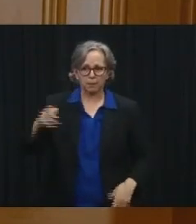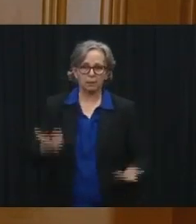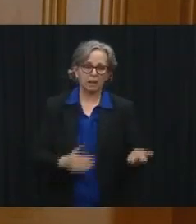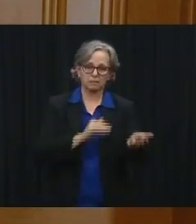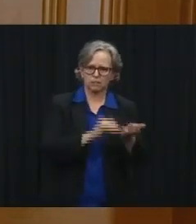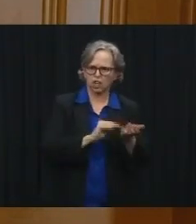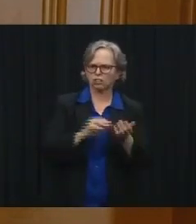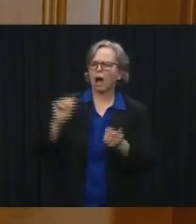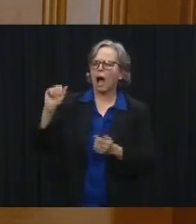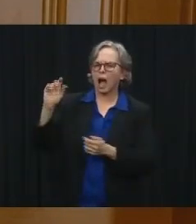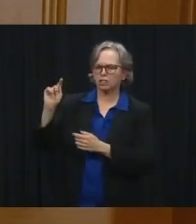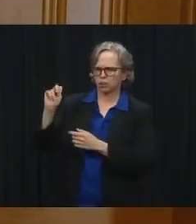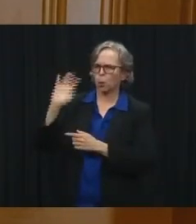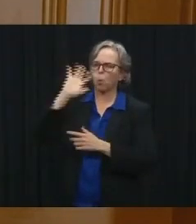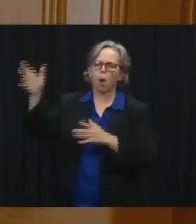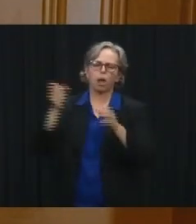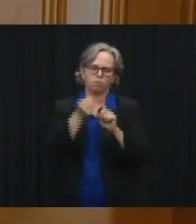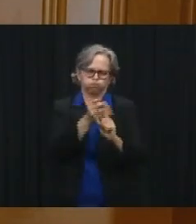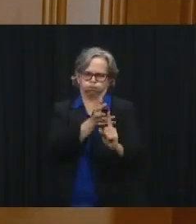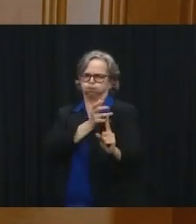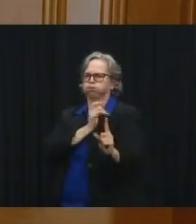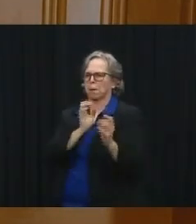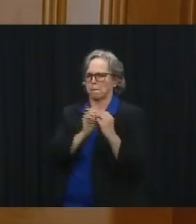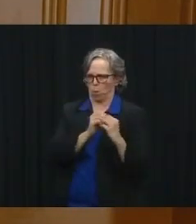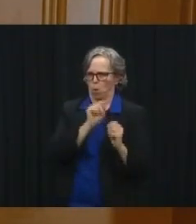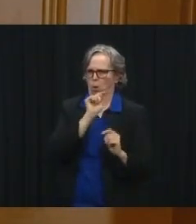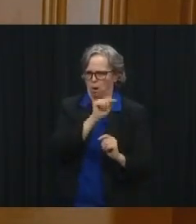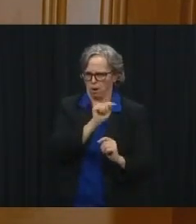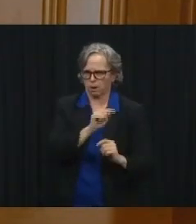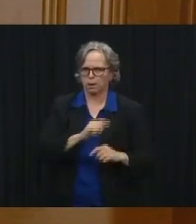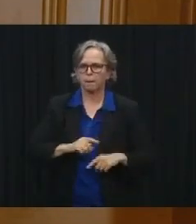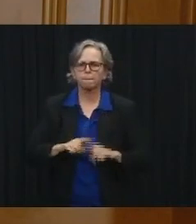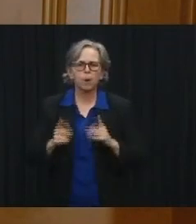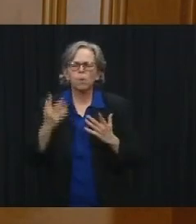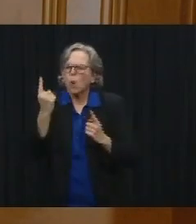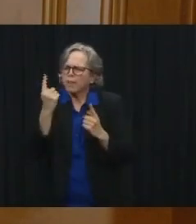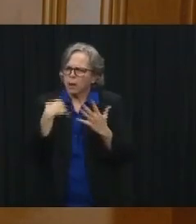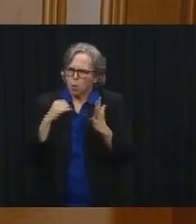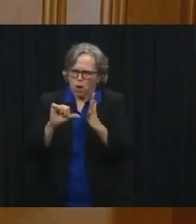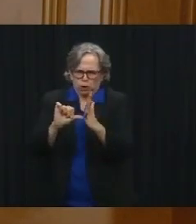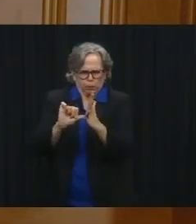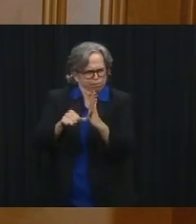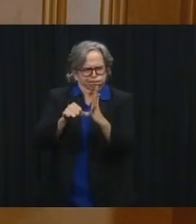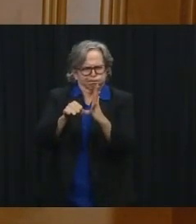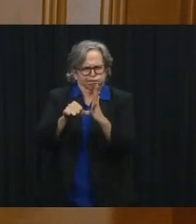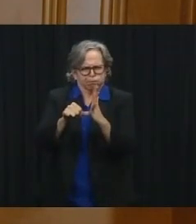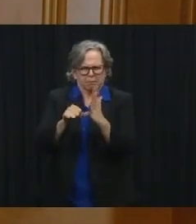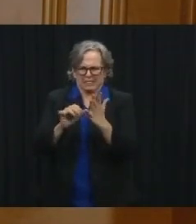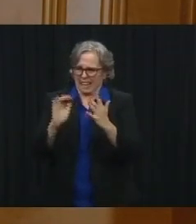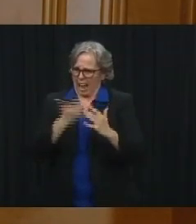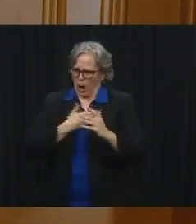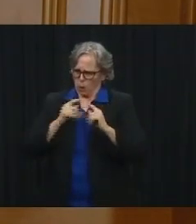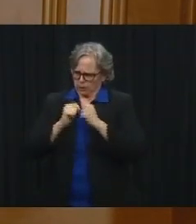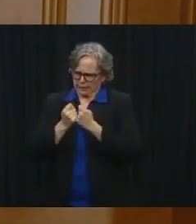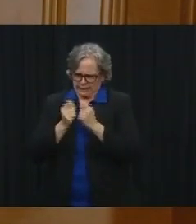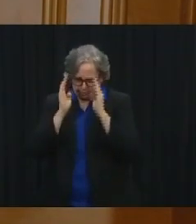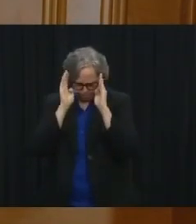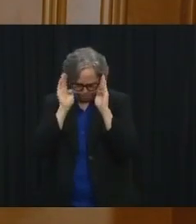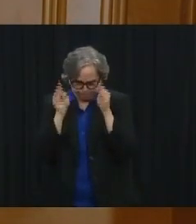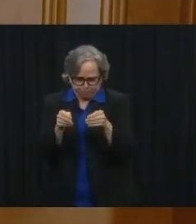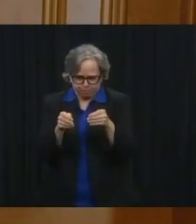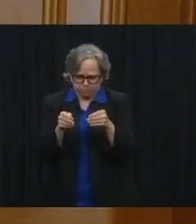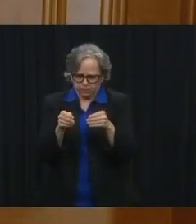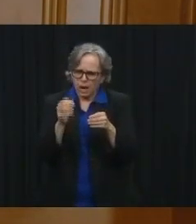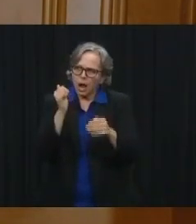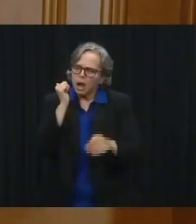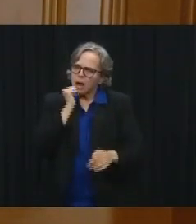more about it. But this is one of the things that we're focused on, our team is focused on every single day.